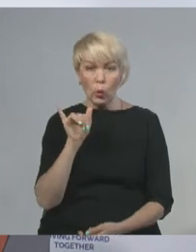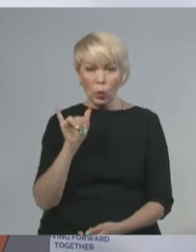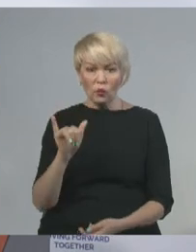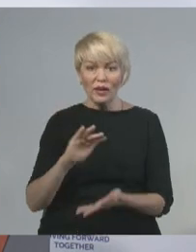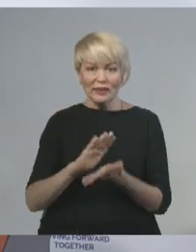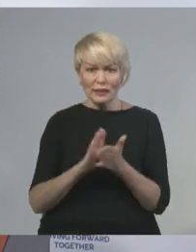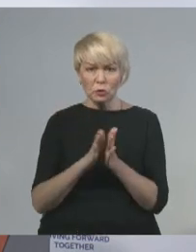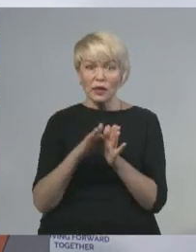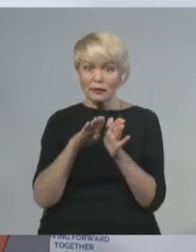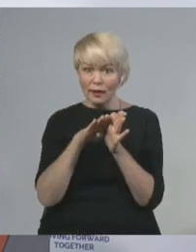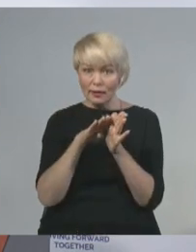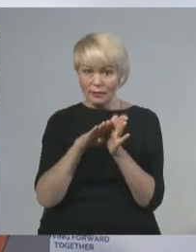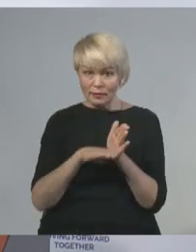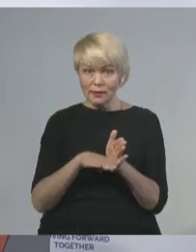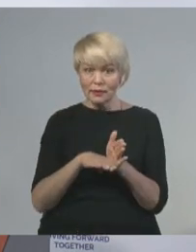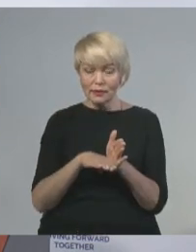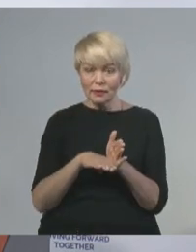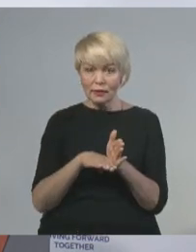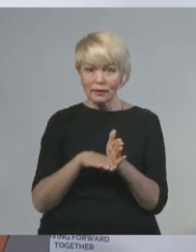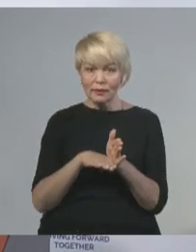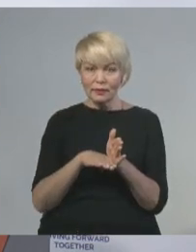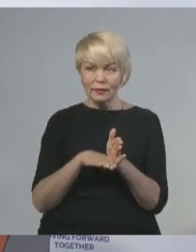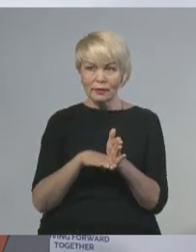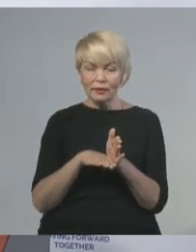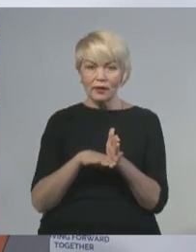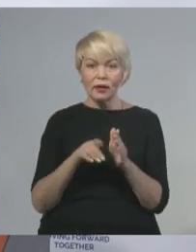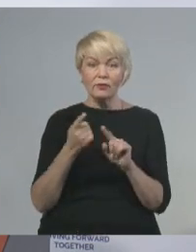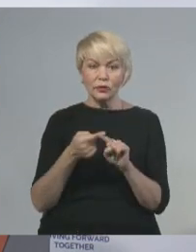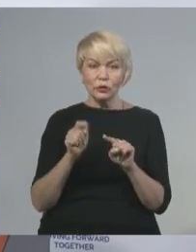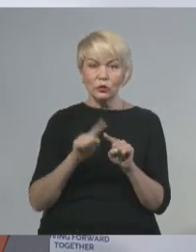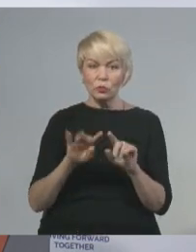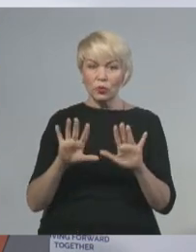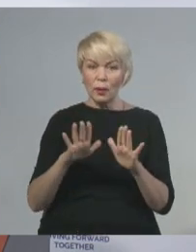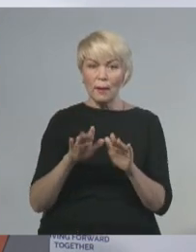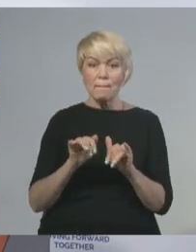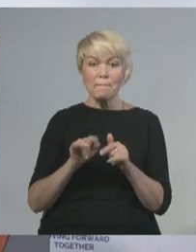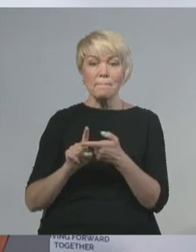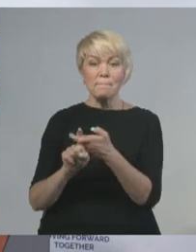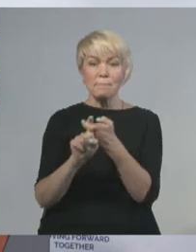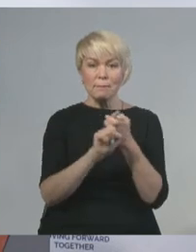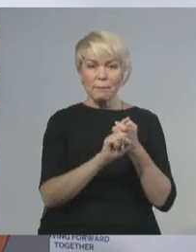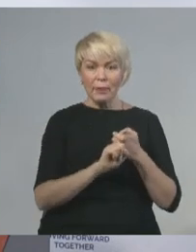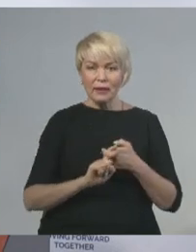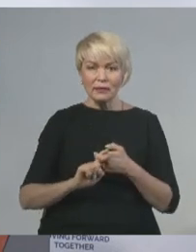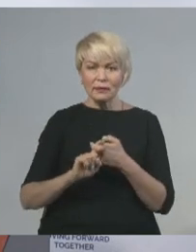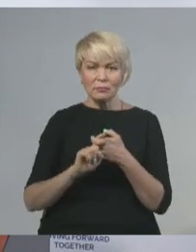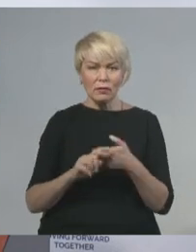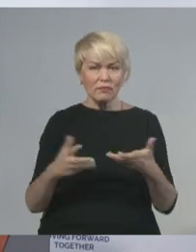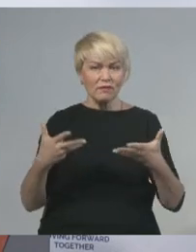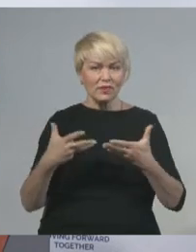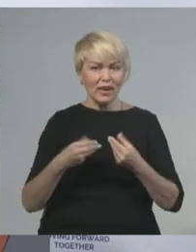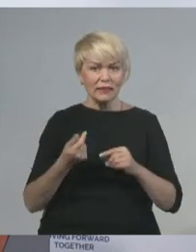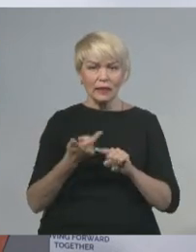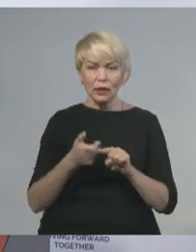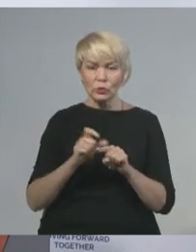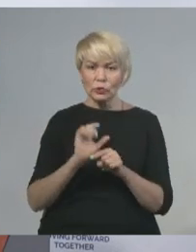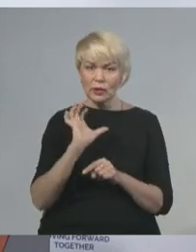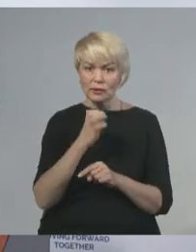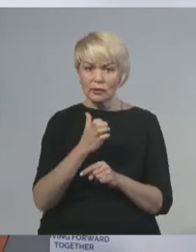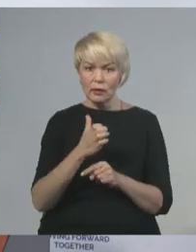which which is severely hit by the pandemics we could have expected probably these you know panic moods what do you